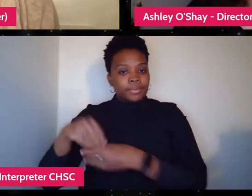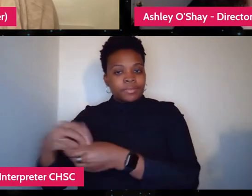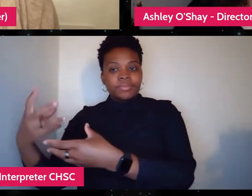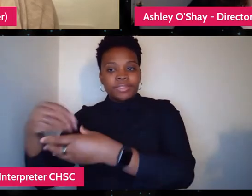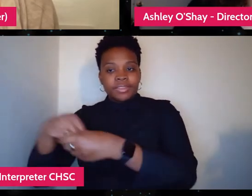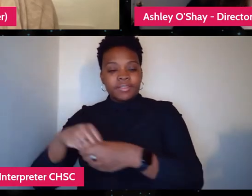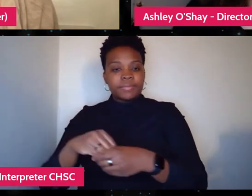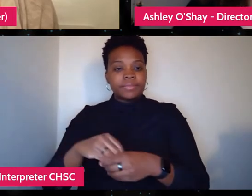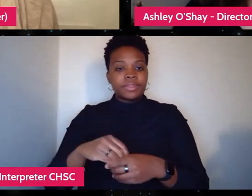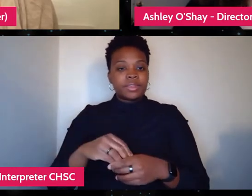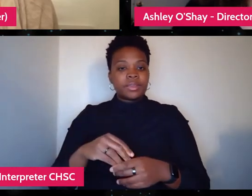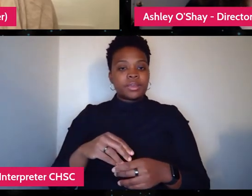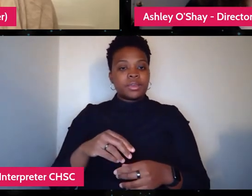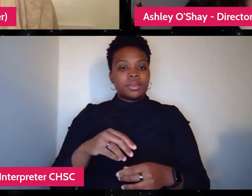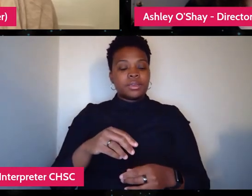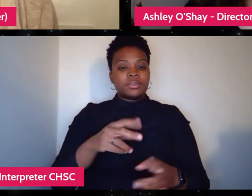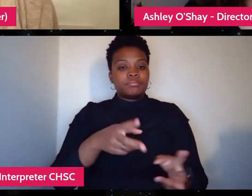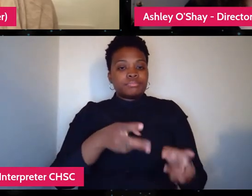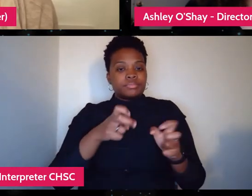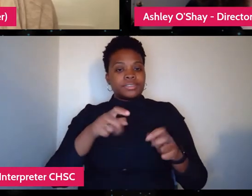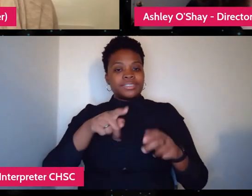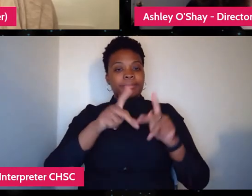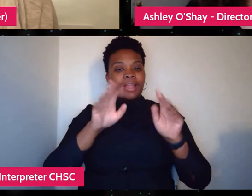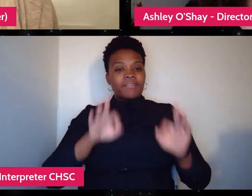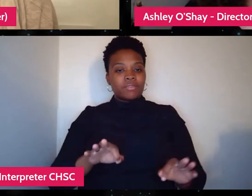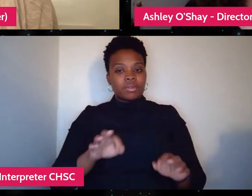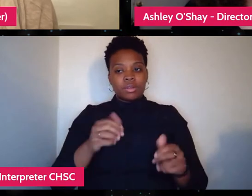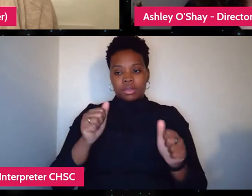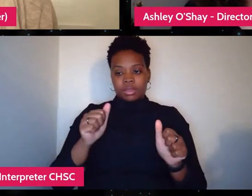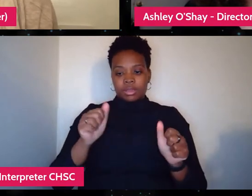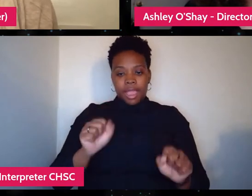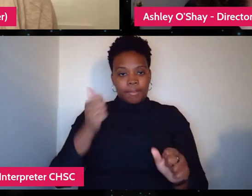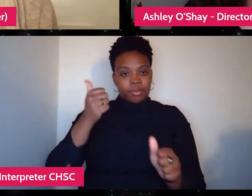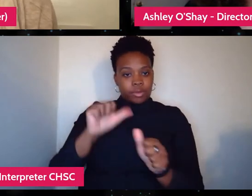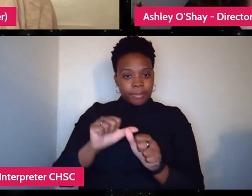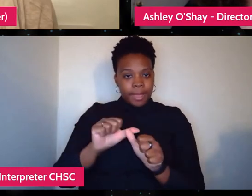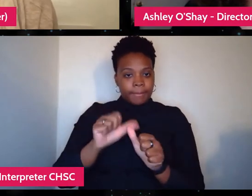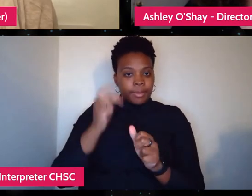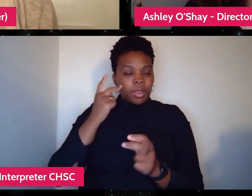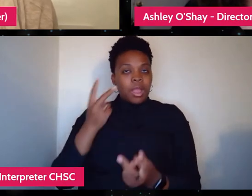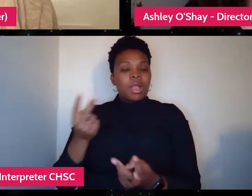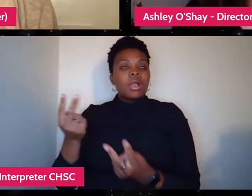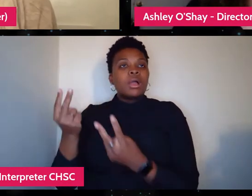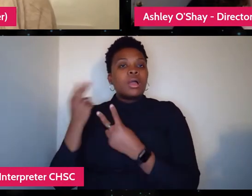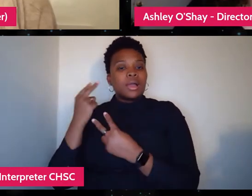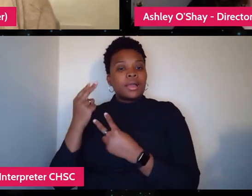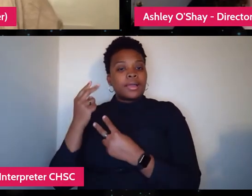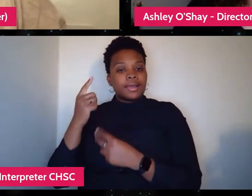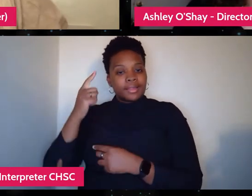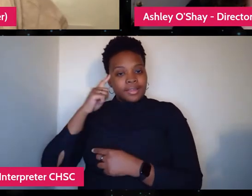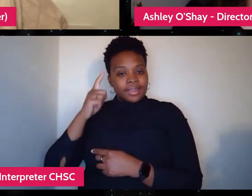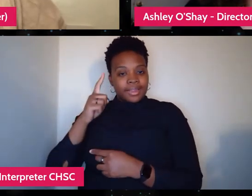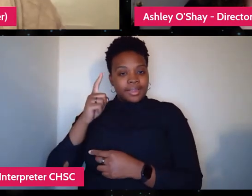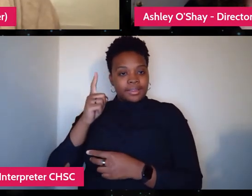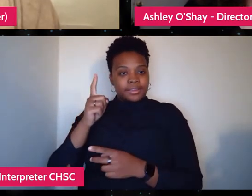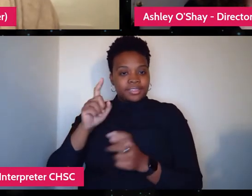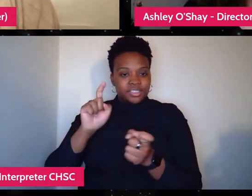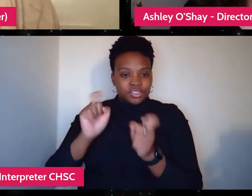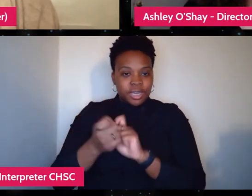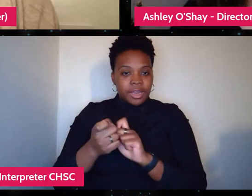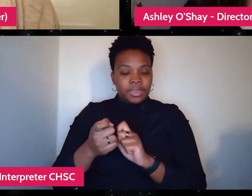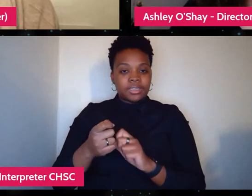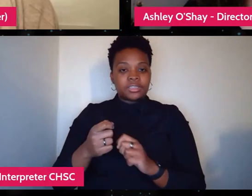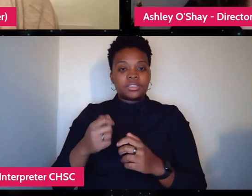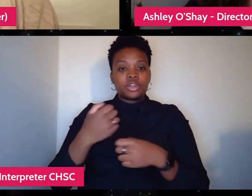a platform to be able to remember and recollect moments that they've brought about change, to create